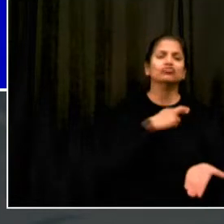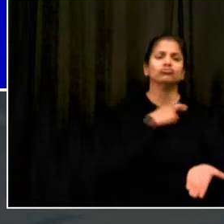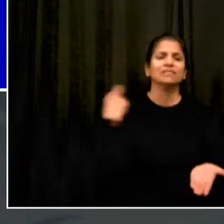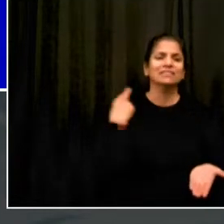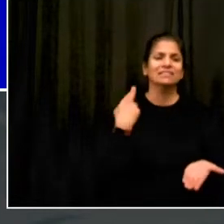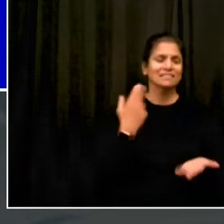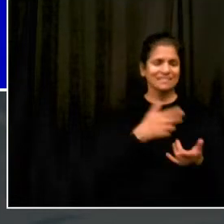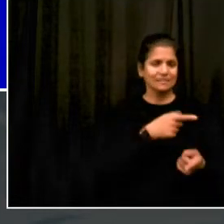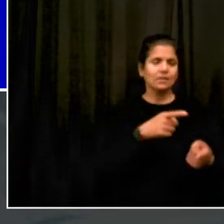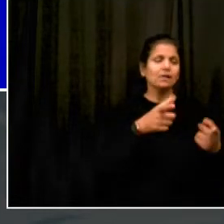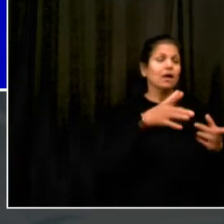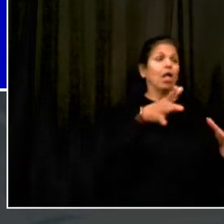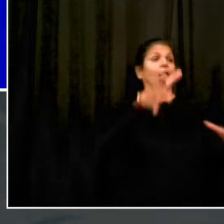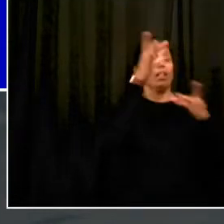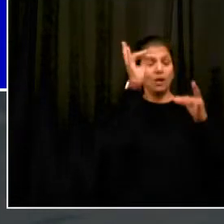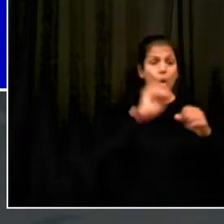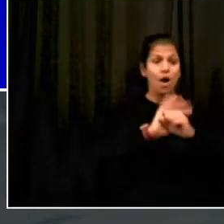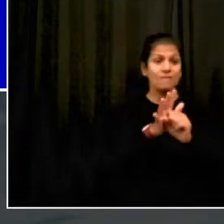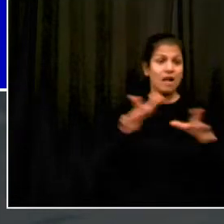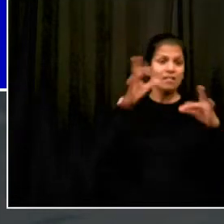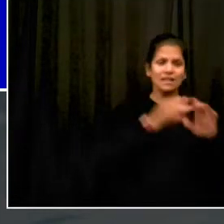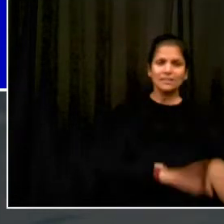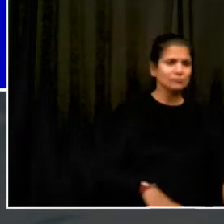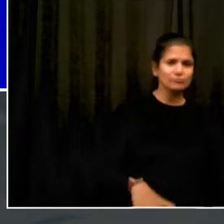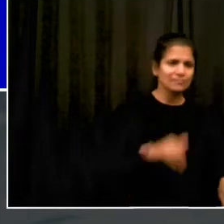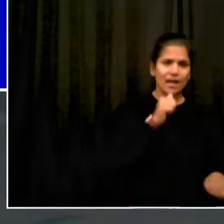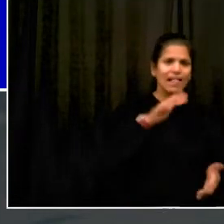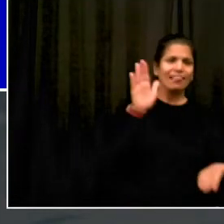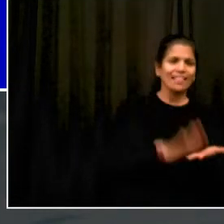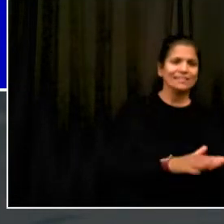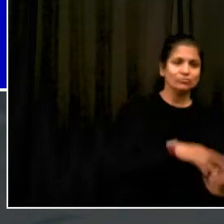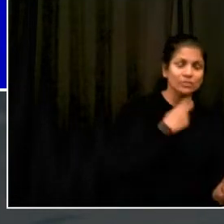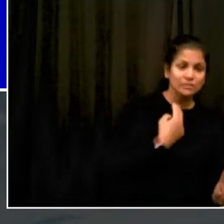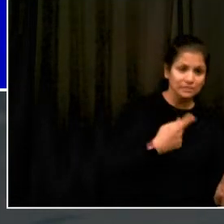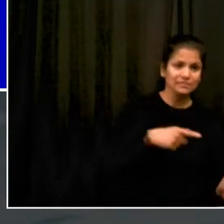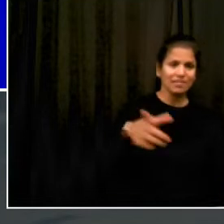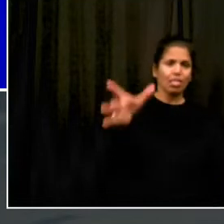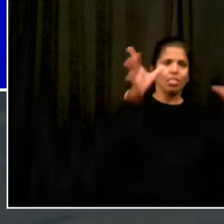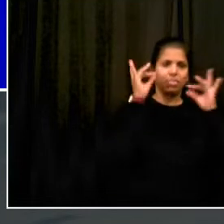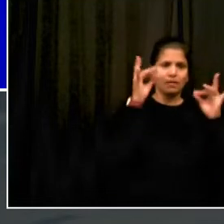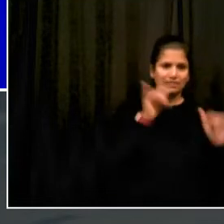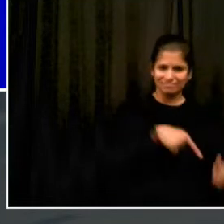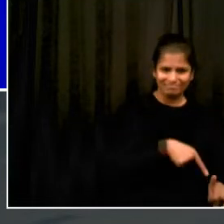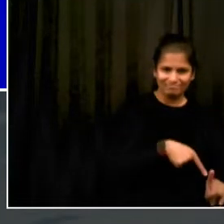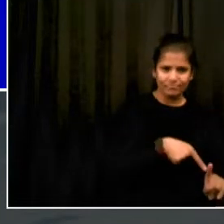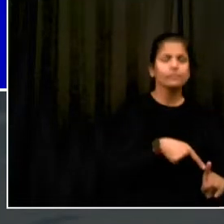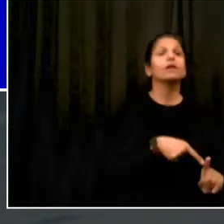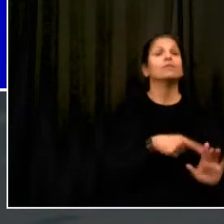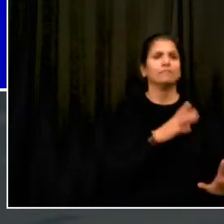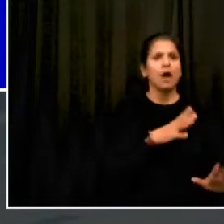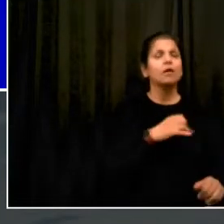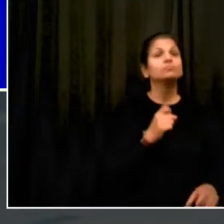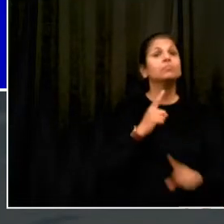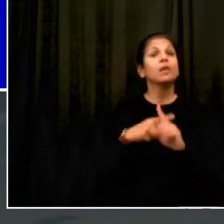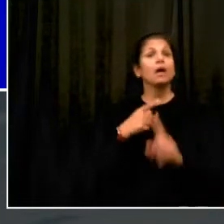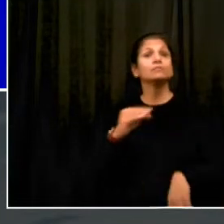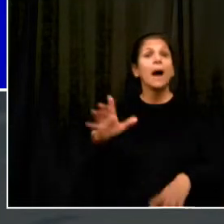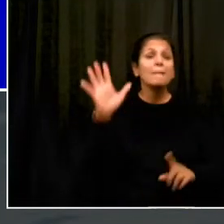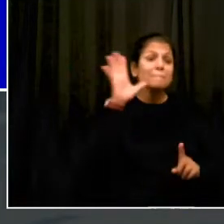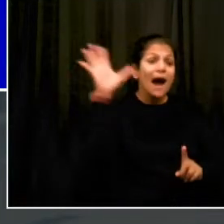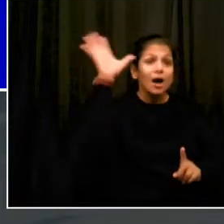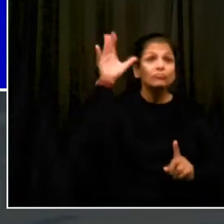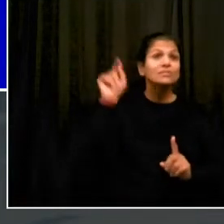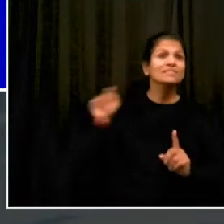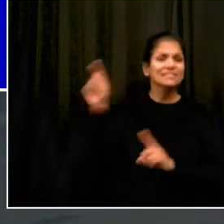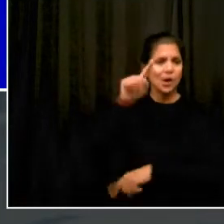is for them to have their younger kids in school, how important it is at that age, both educationally and socially,